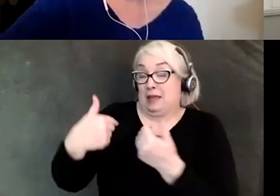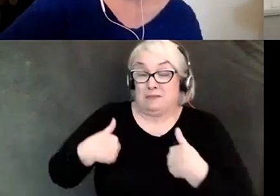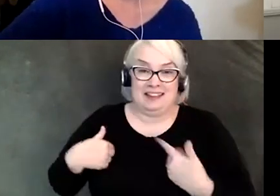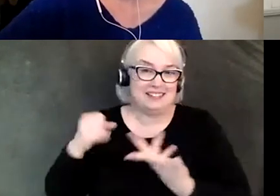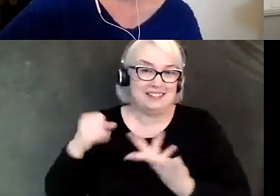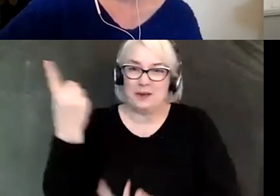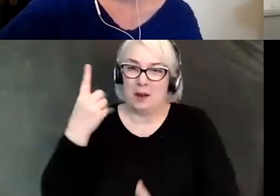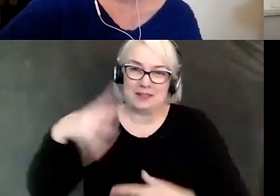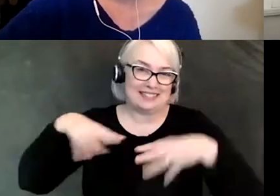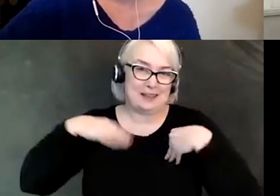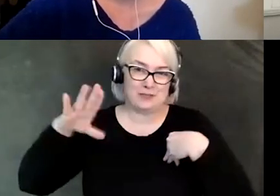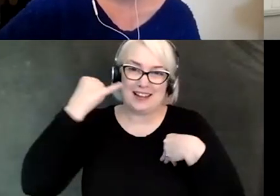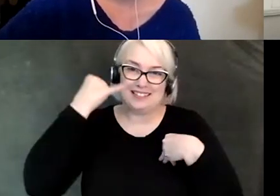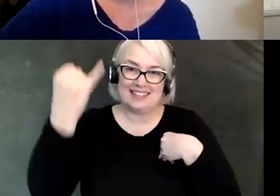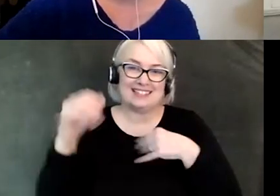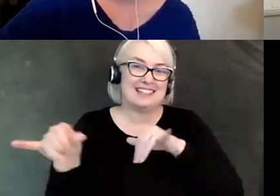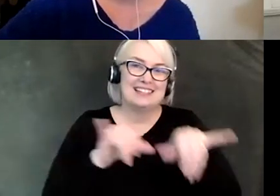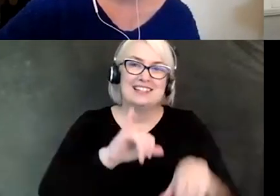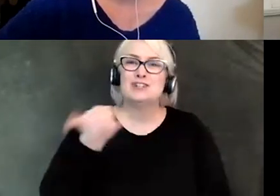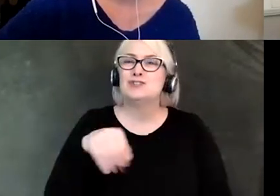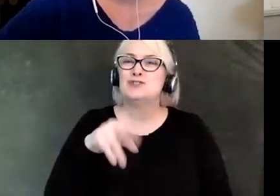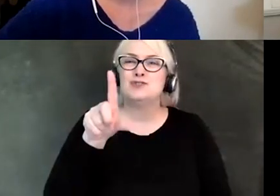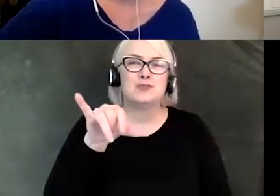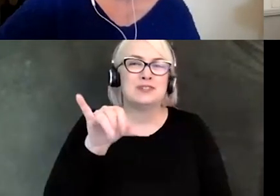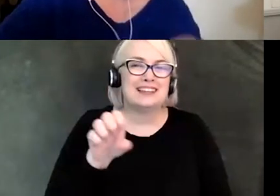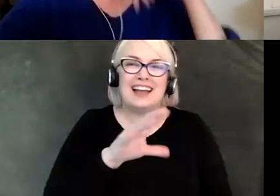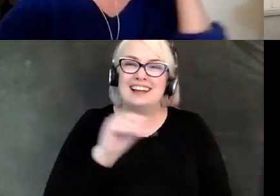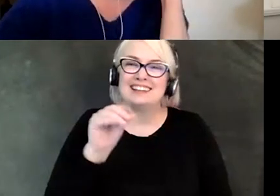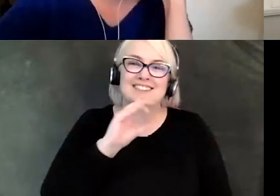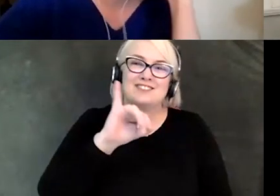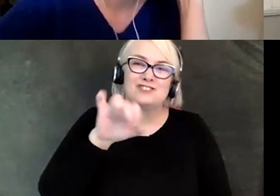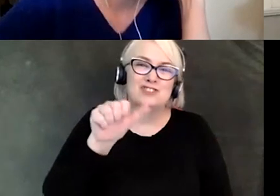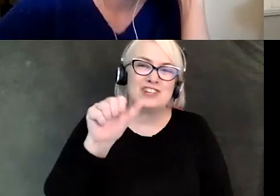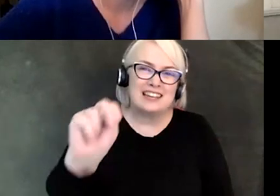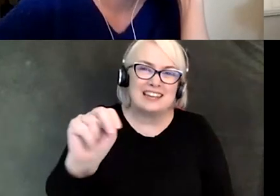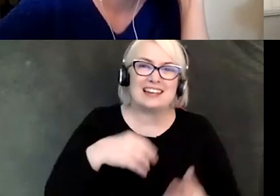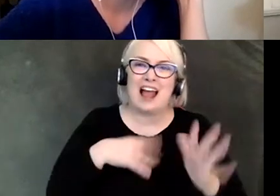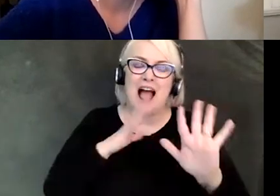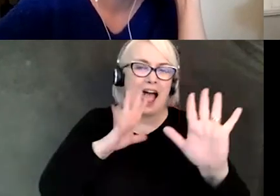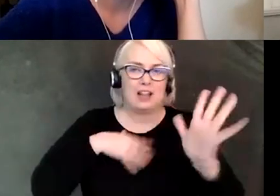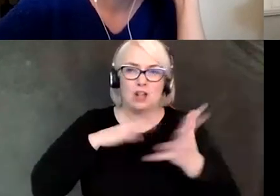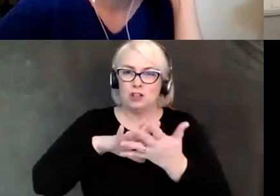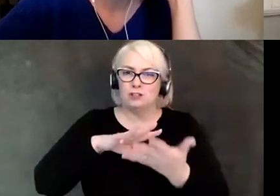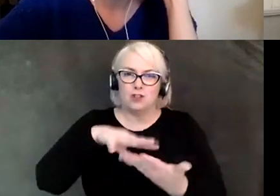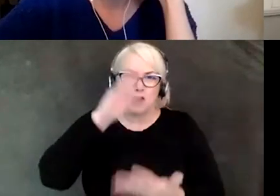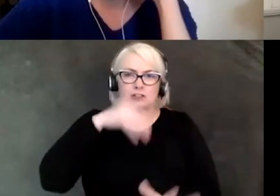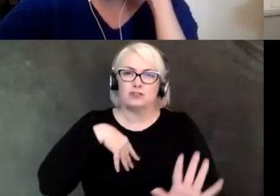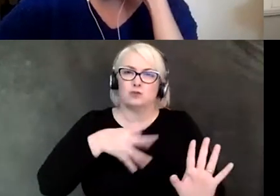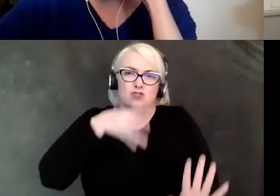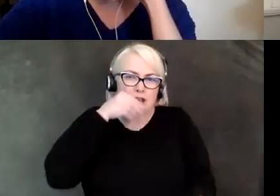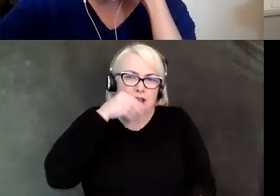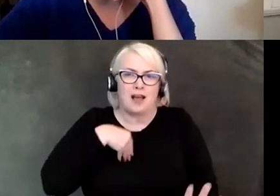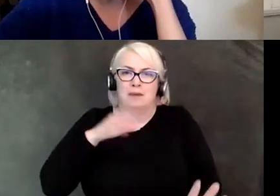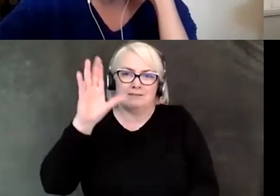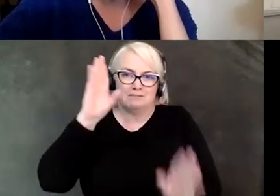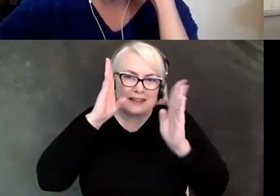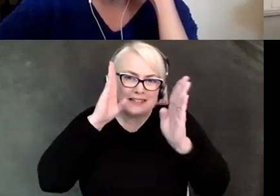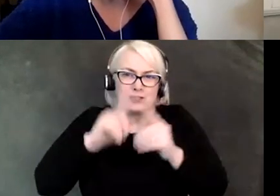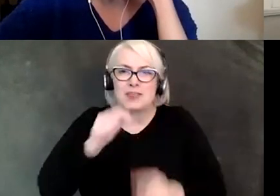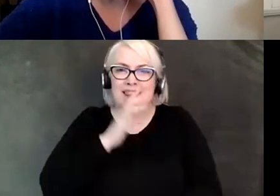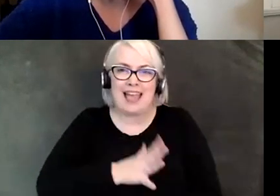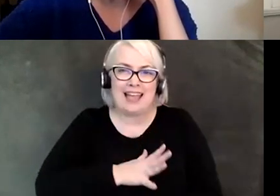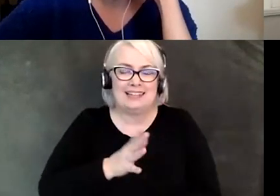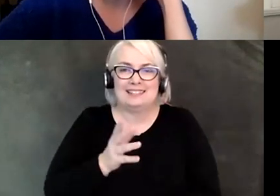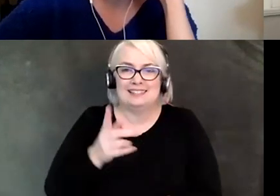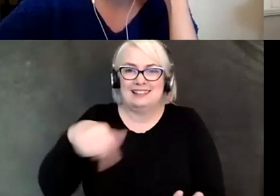whole time. And the same with Julianne, same with Jean. I learned very quickly to shut up and listen to the ladies. They know these things, their mothers, their sisters, they know a lot better